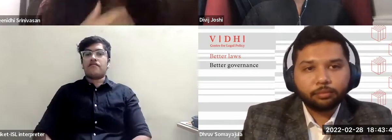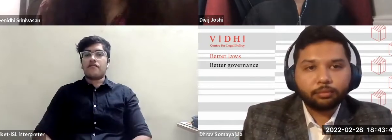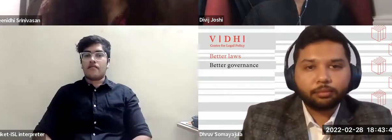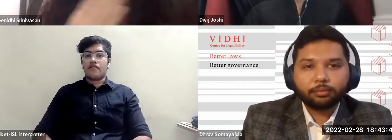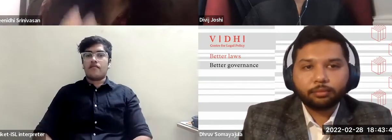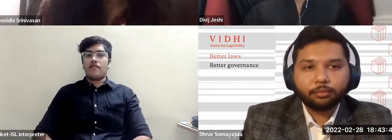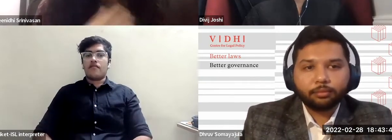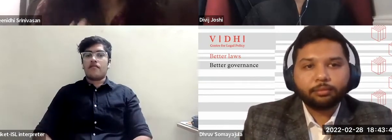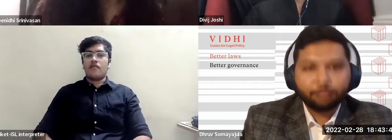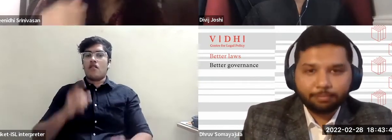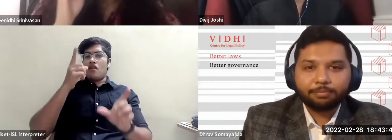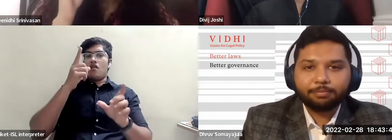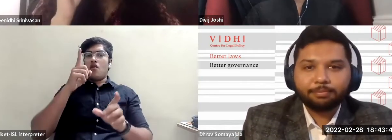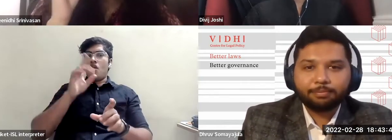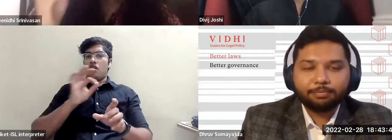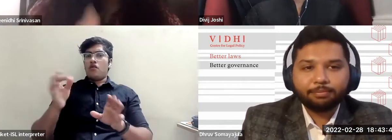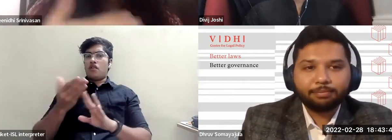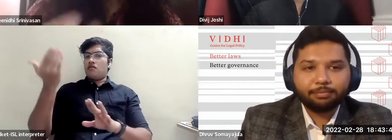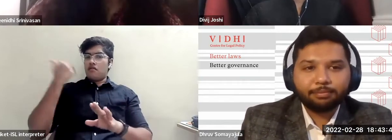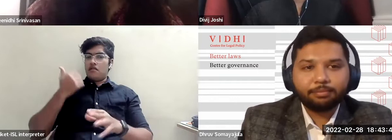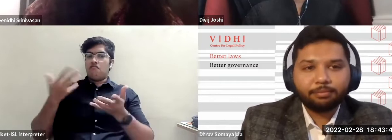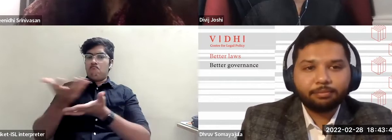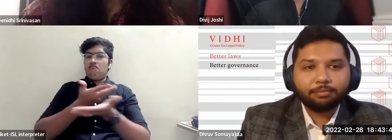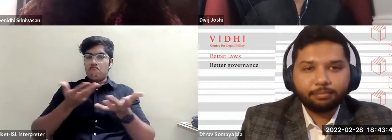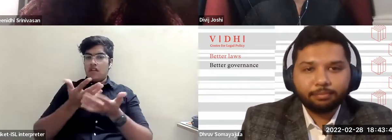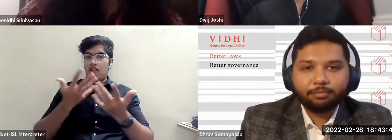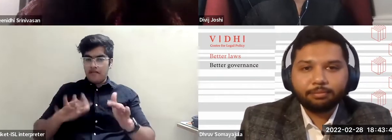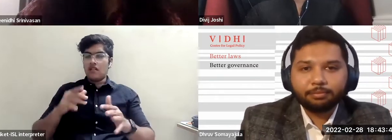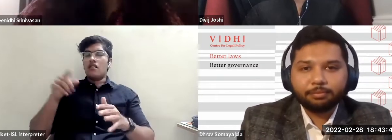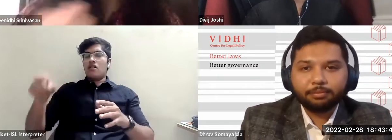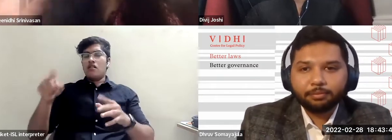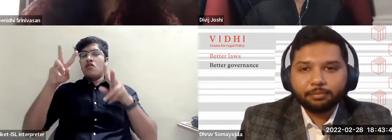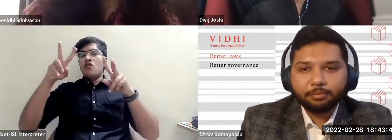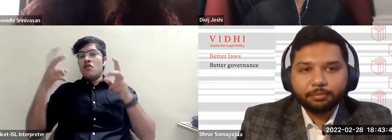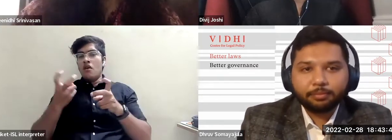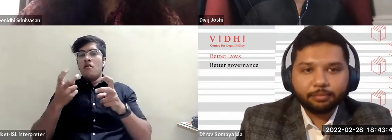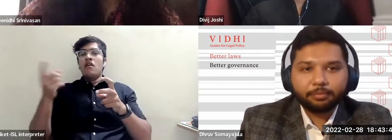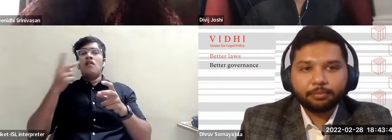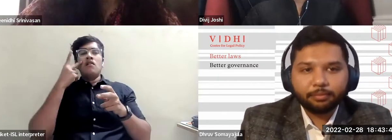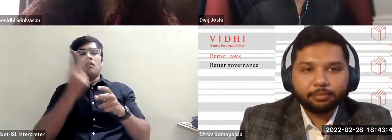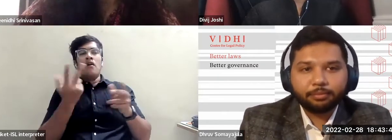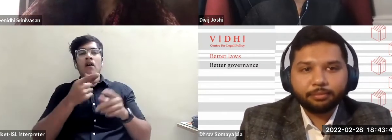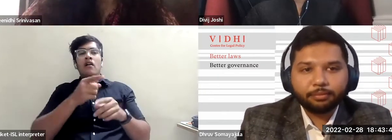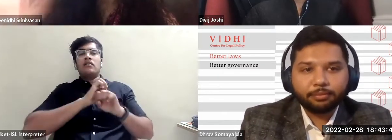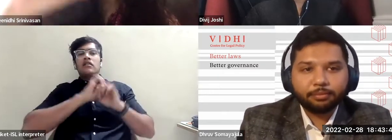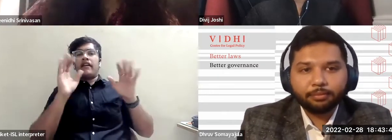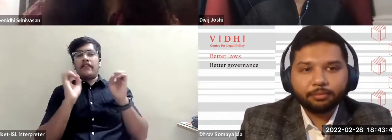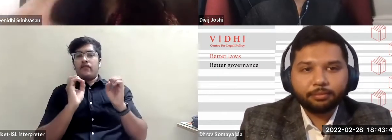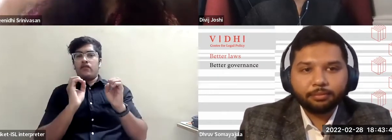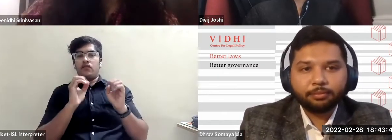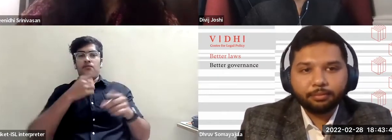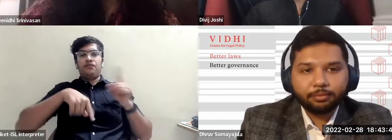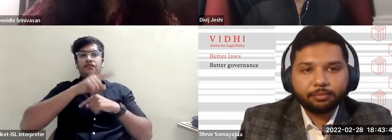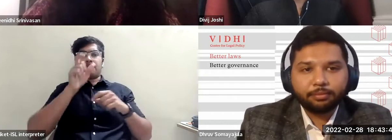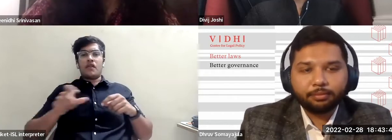done a discussion with startups and it did speak a lot to just lack of clarity on what a lot